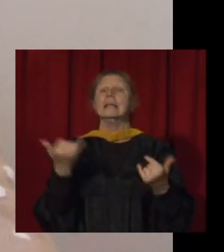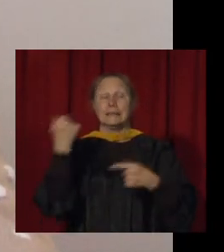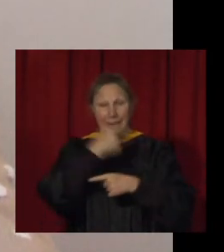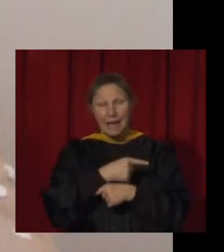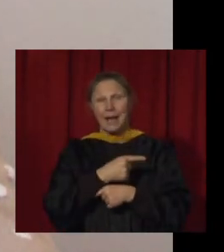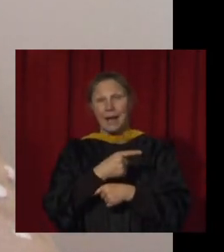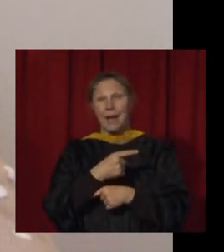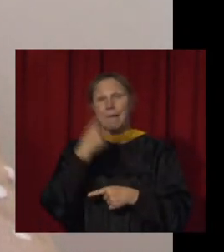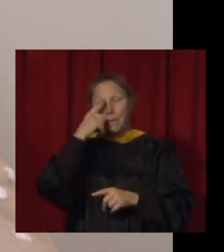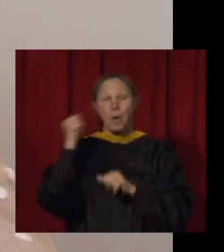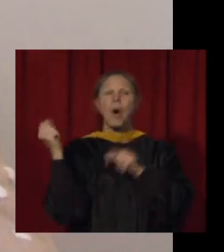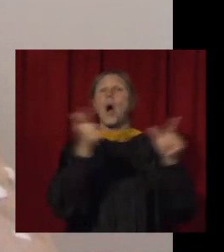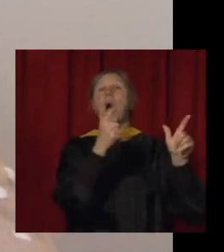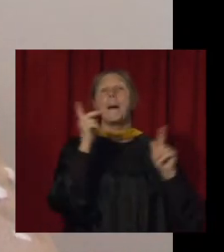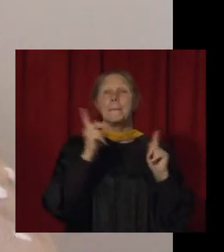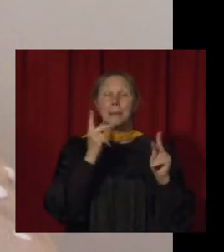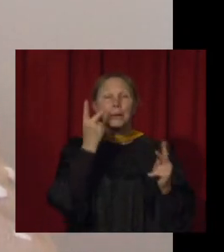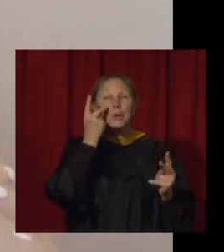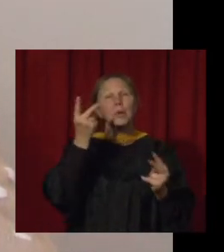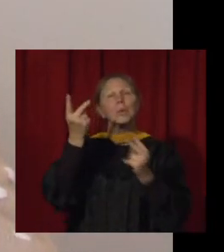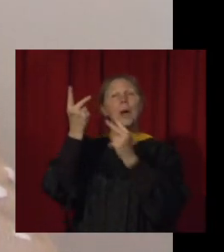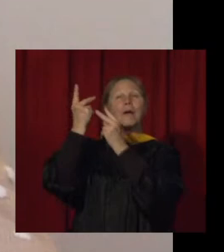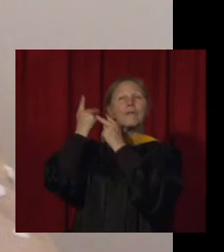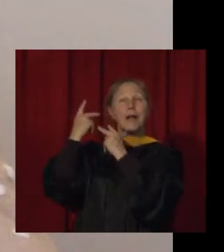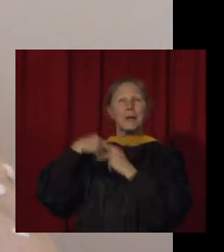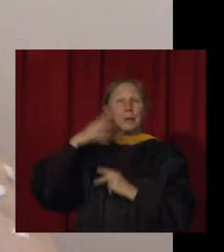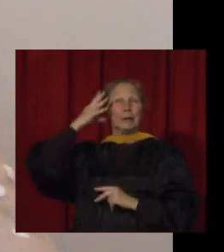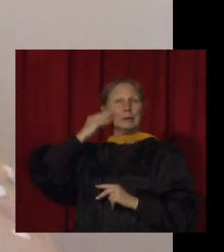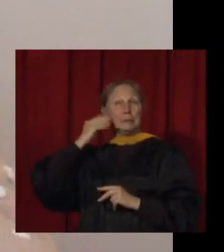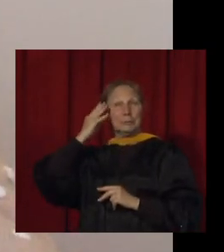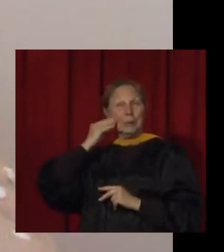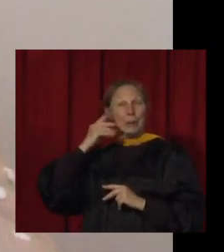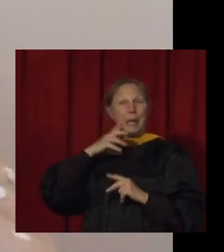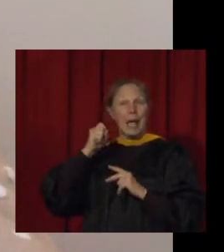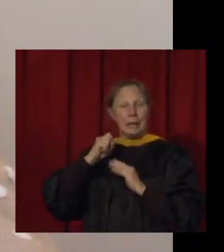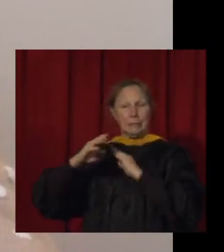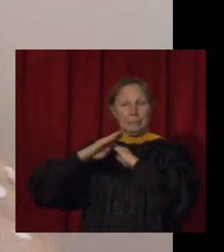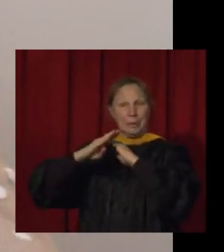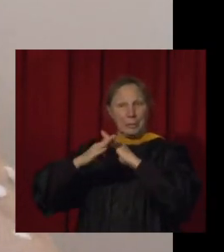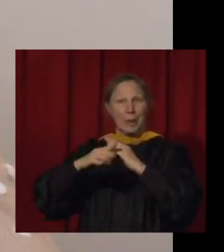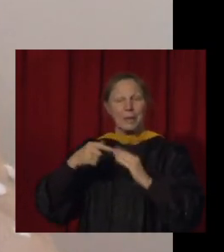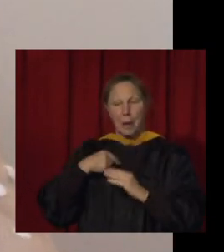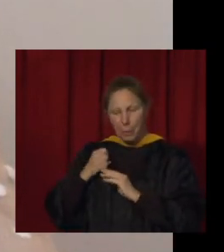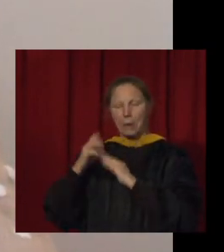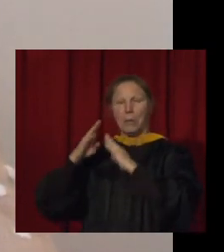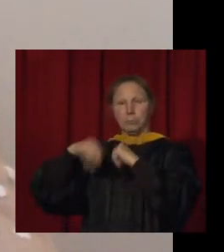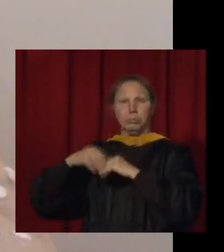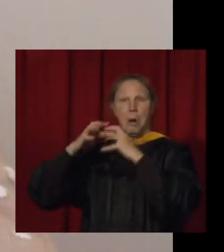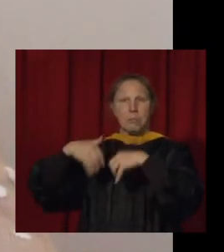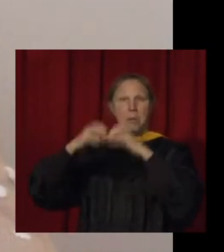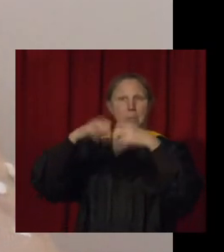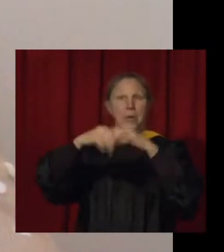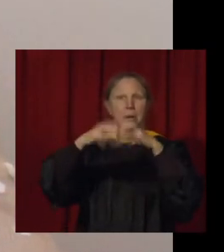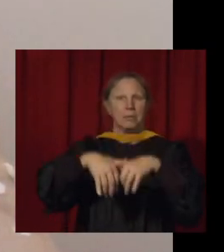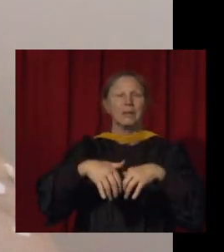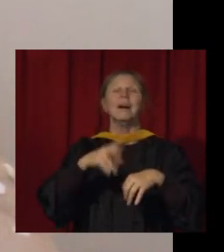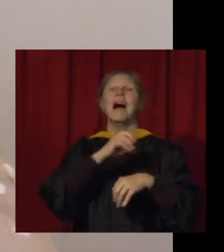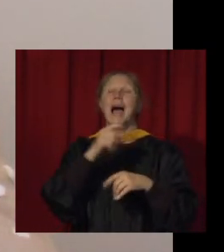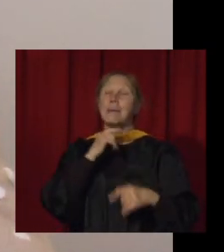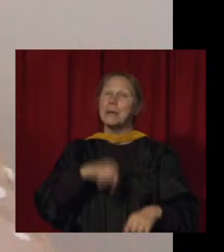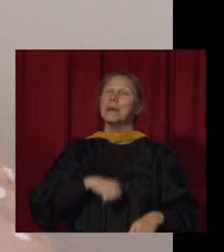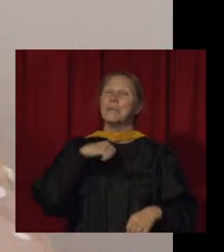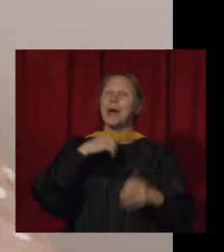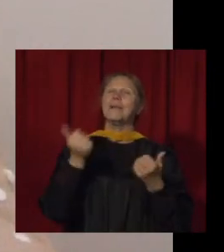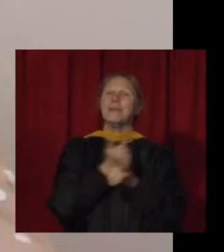day for all of us to reflect on our experiences and the obstacles that we overcame the last couple of years and be proud